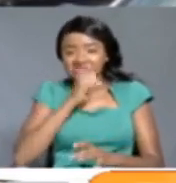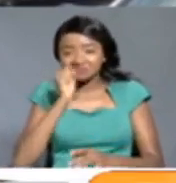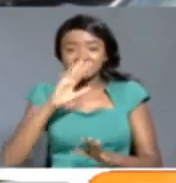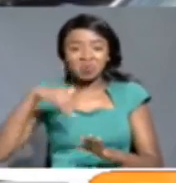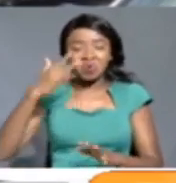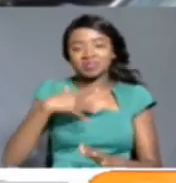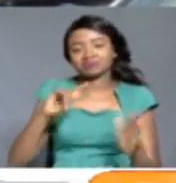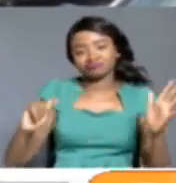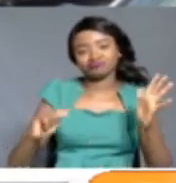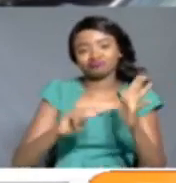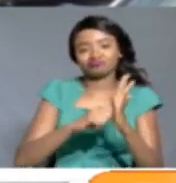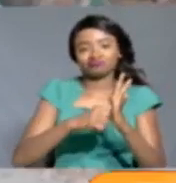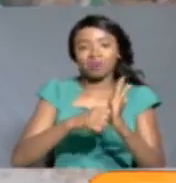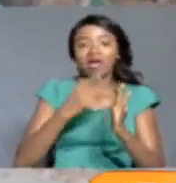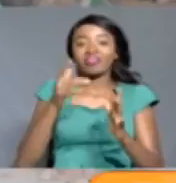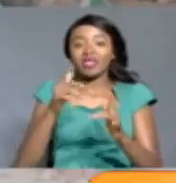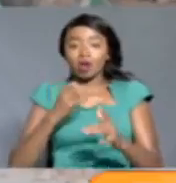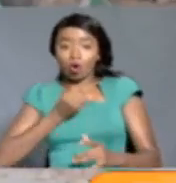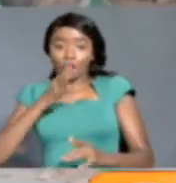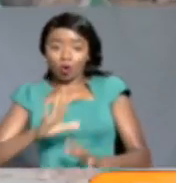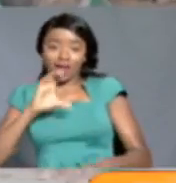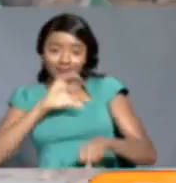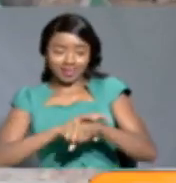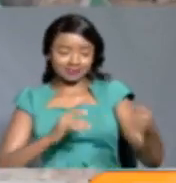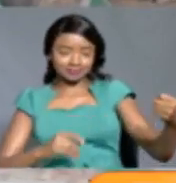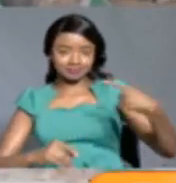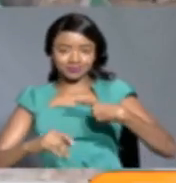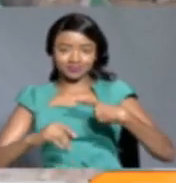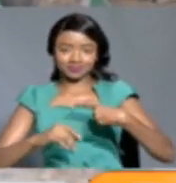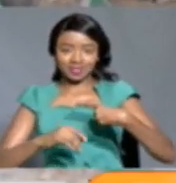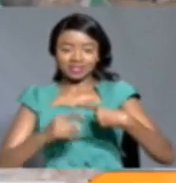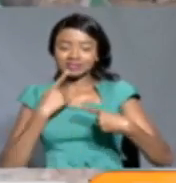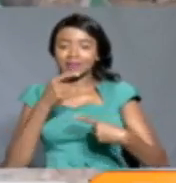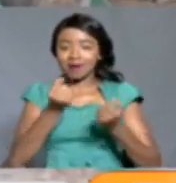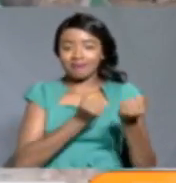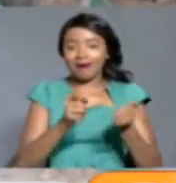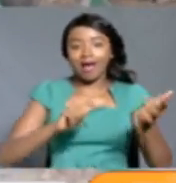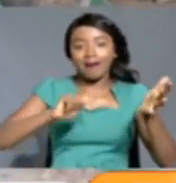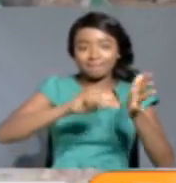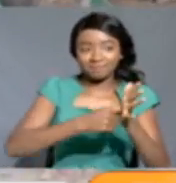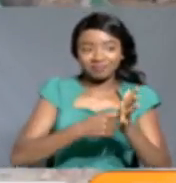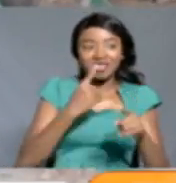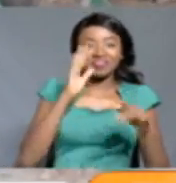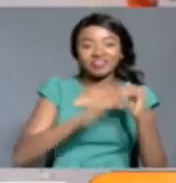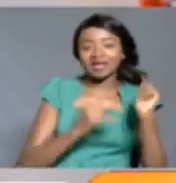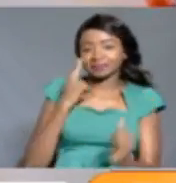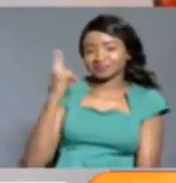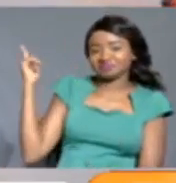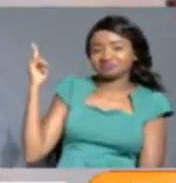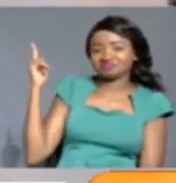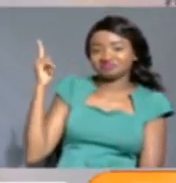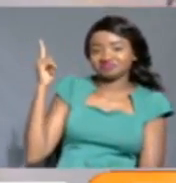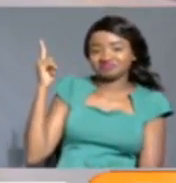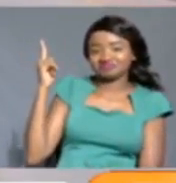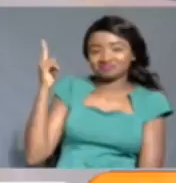owner of the car will receive a message that the vehicle has been clamped, as opposed to clamping physically.